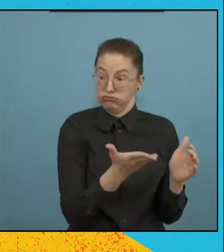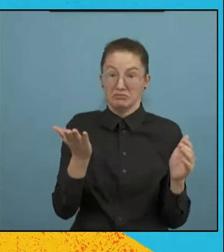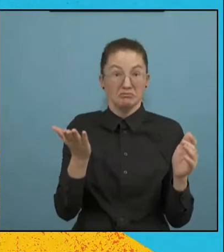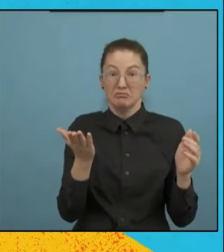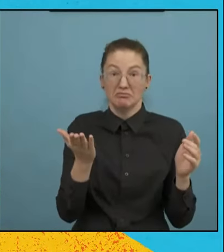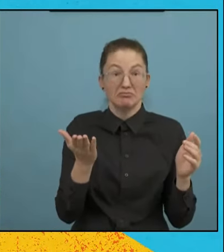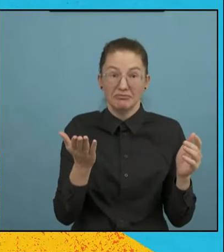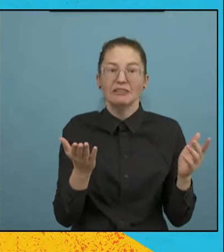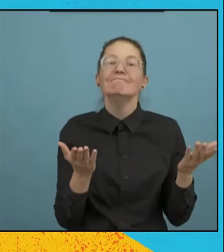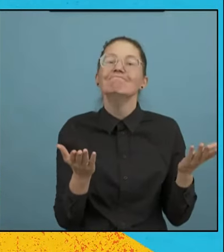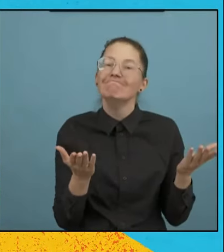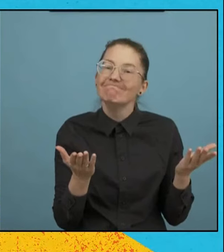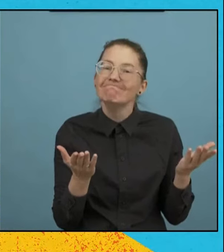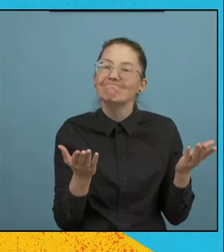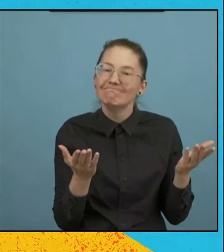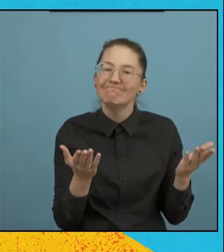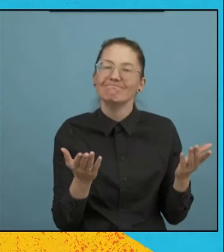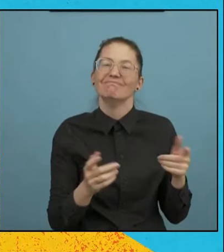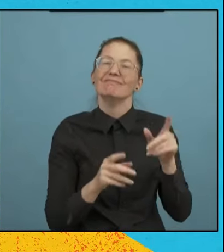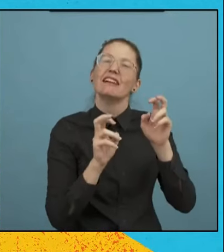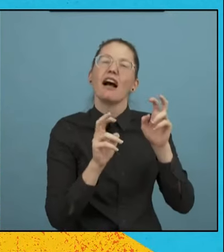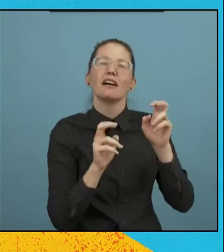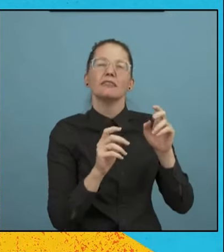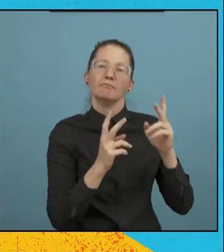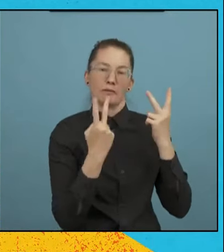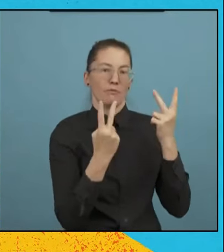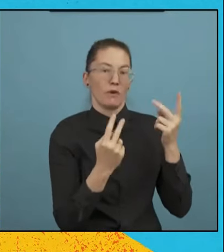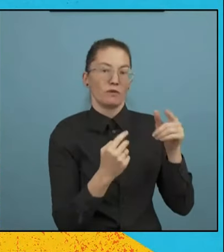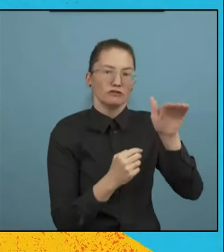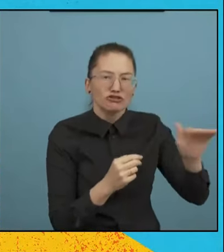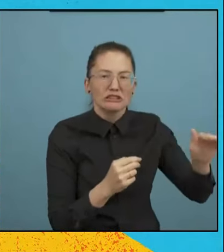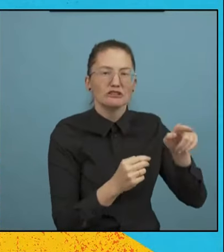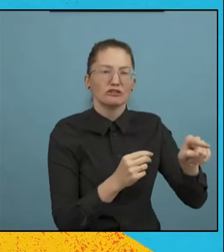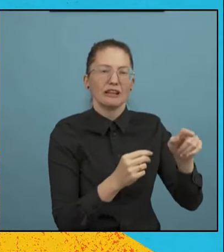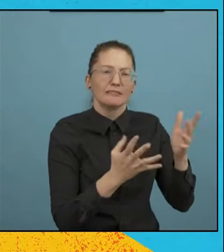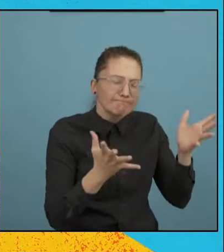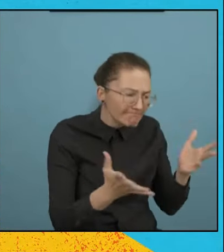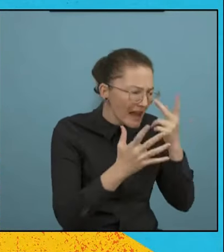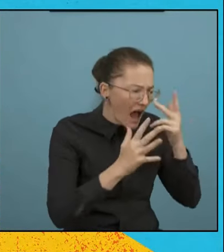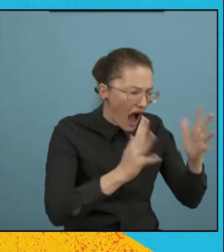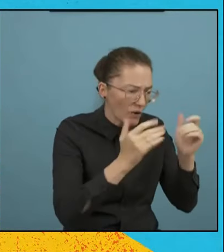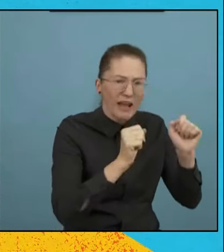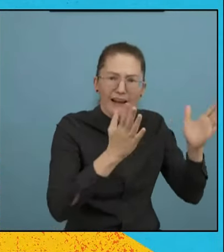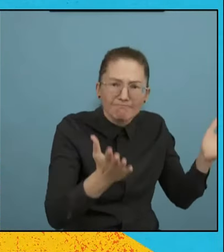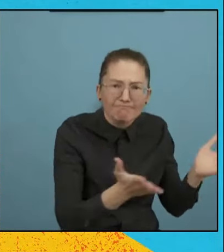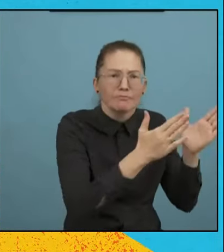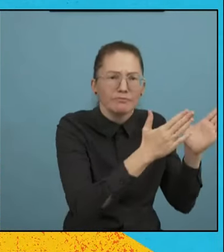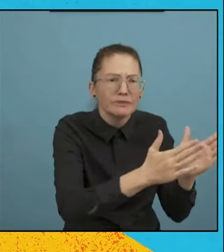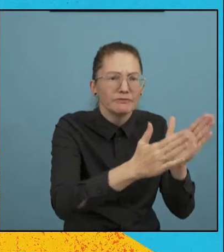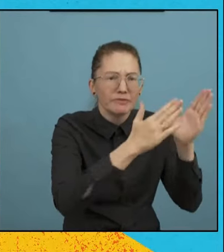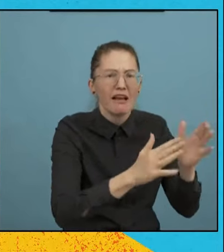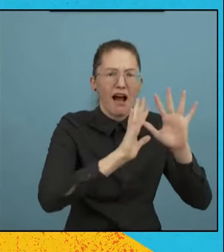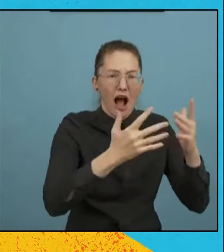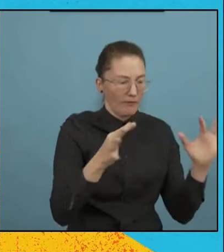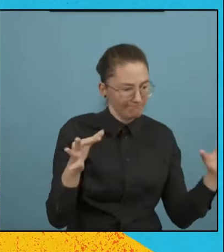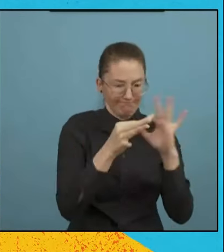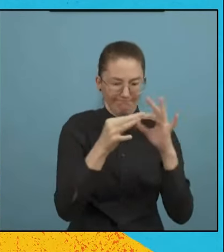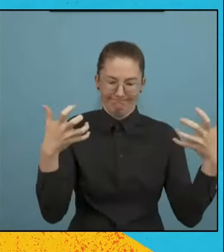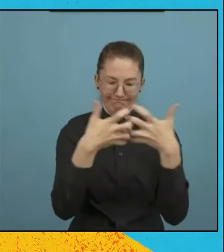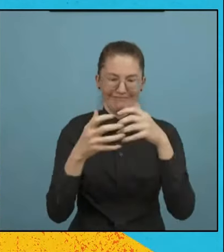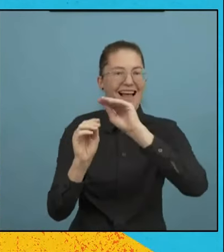viewed, including their status and their rights. This includes acknowledging children as agents in their